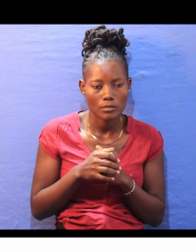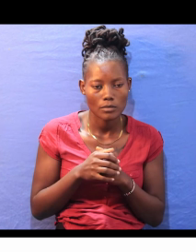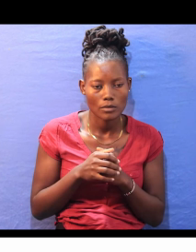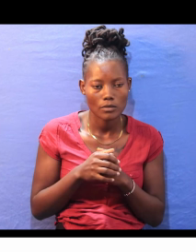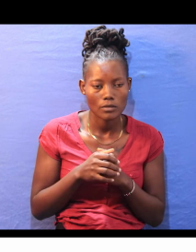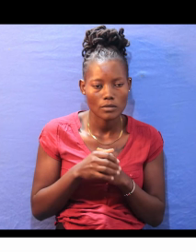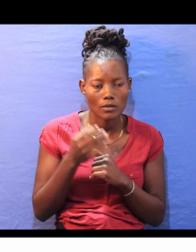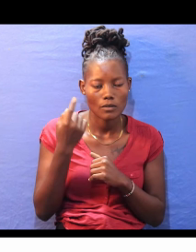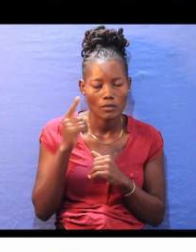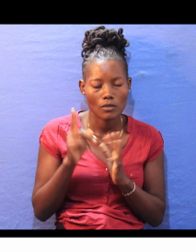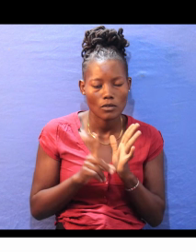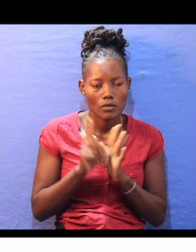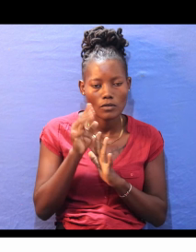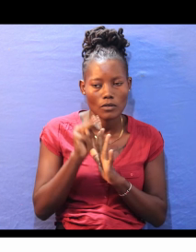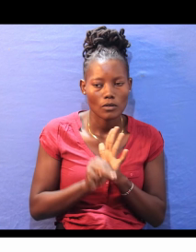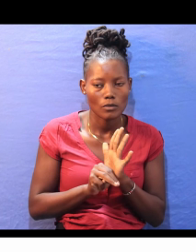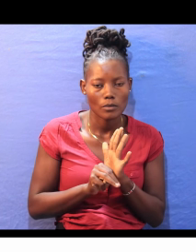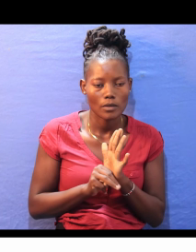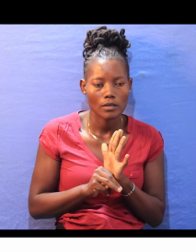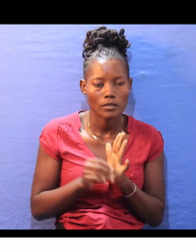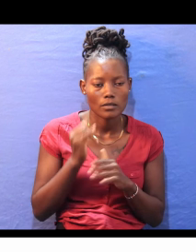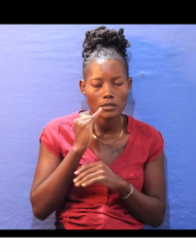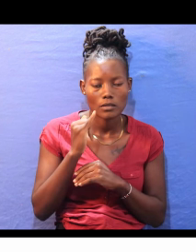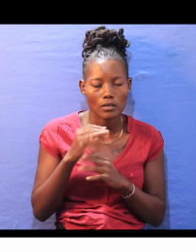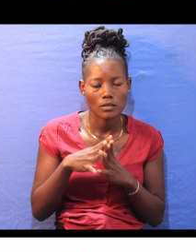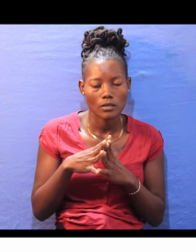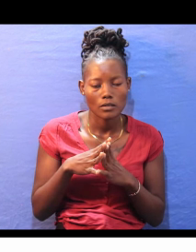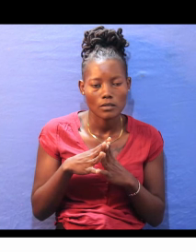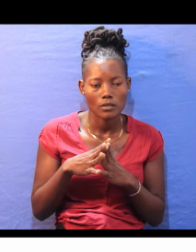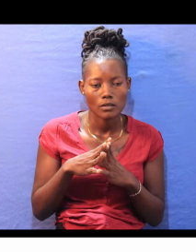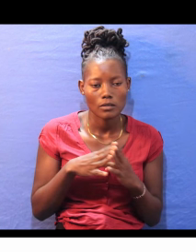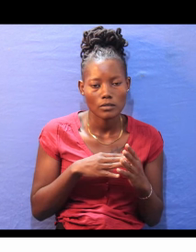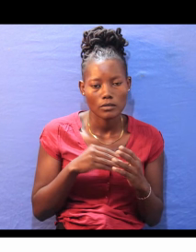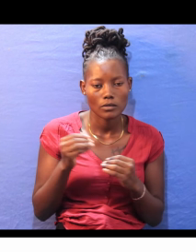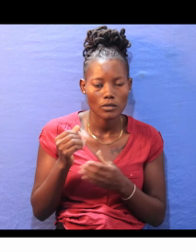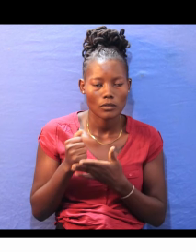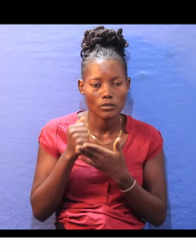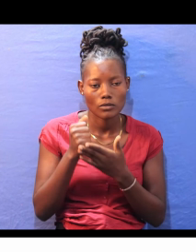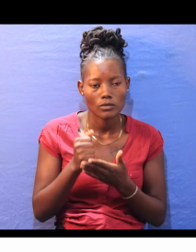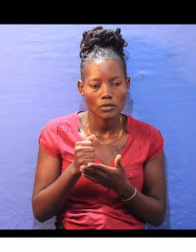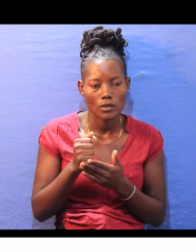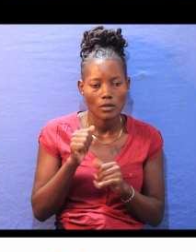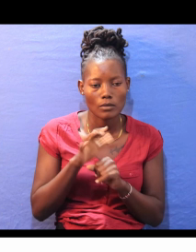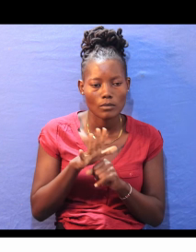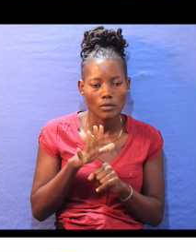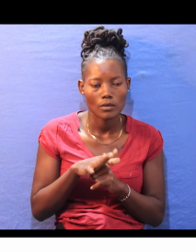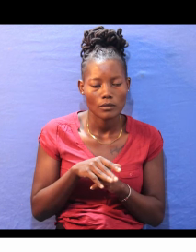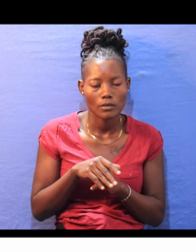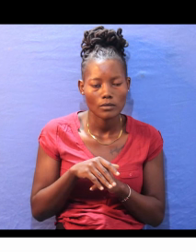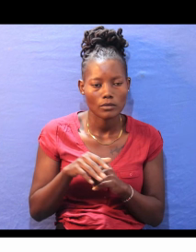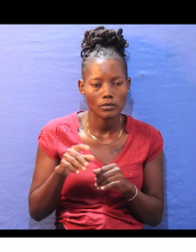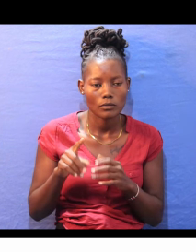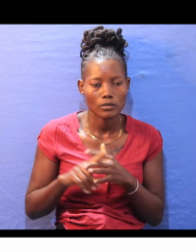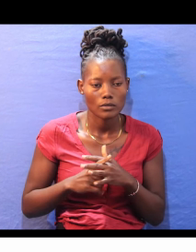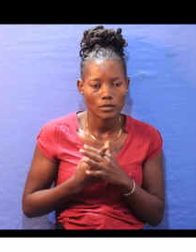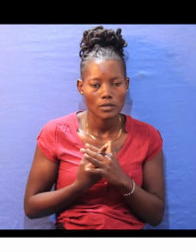body development, especially at the younger age, is going to hurt the sprinters. It will cause them to get injured. They